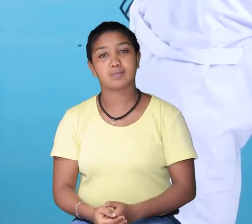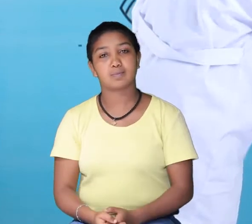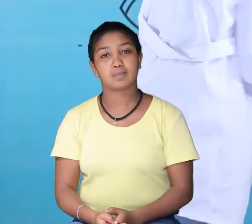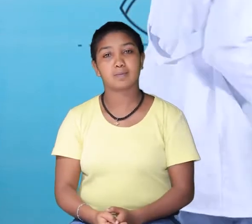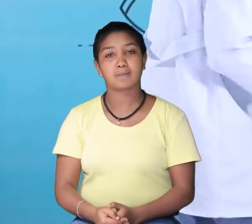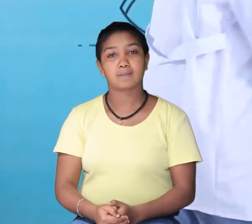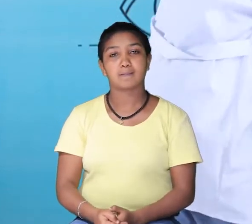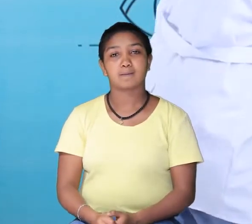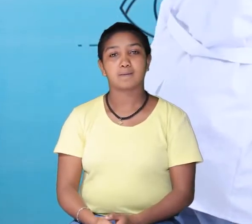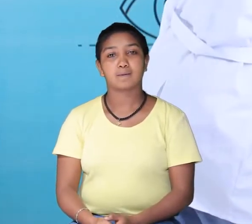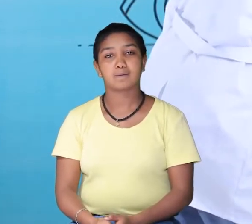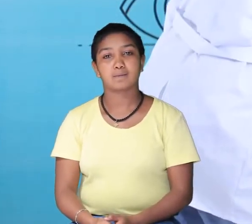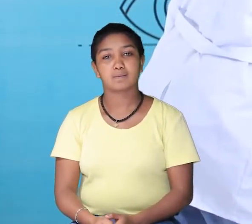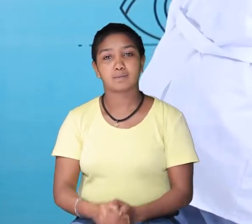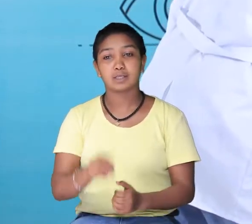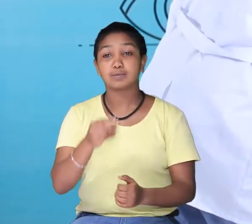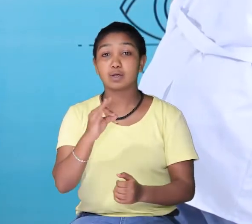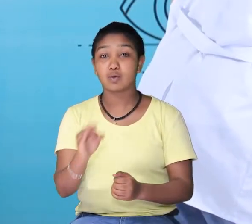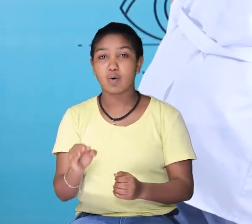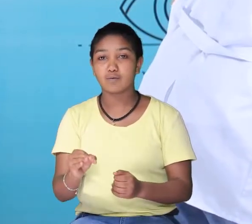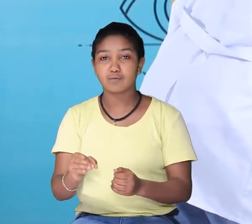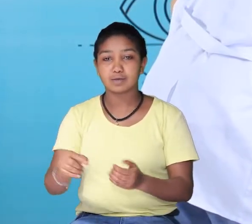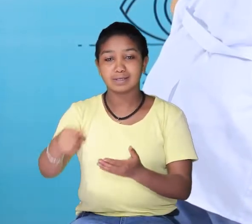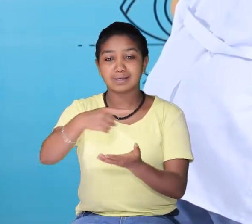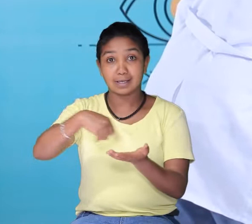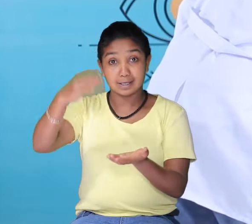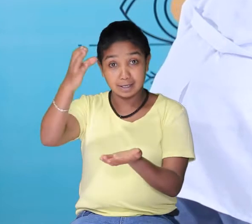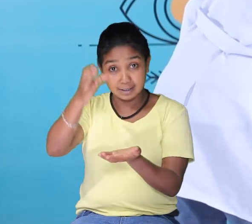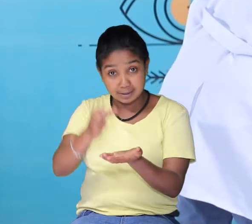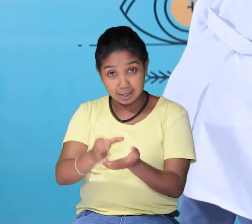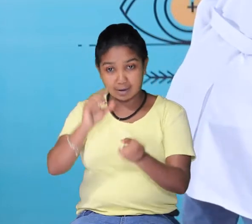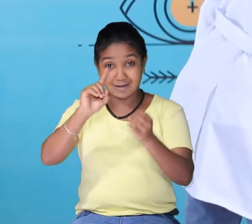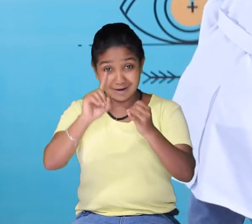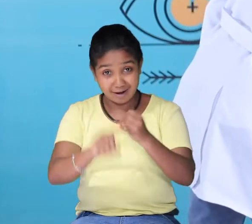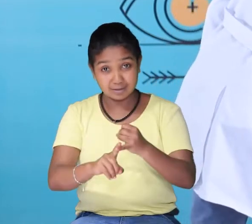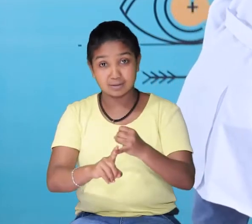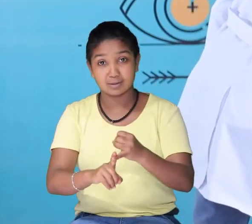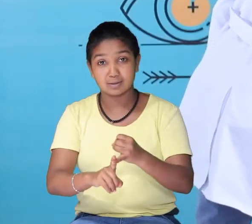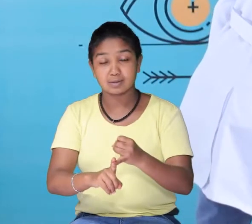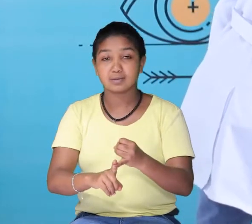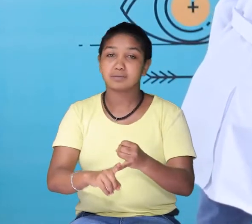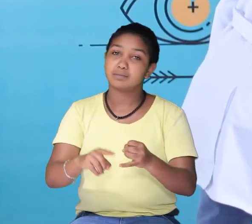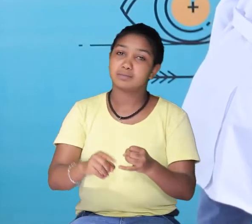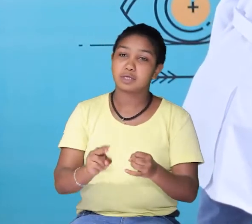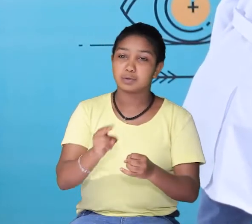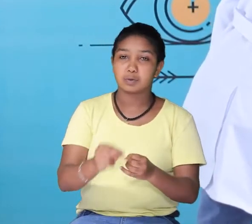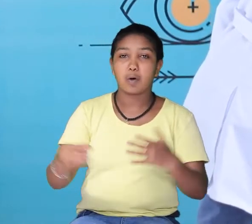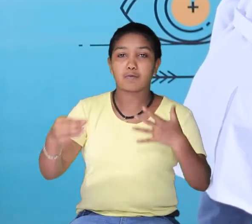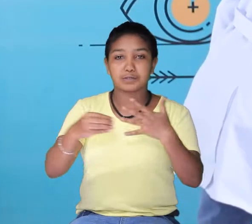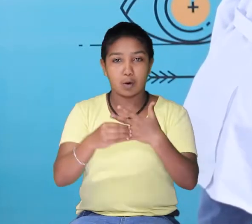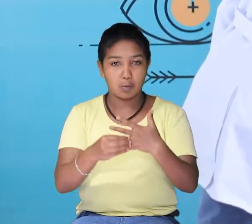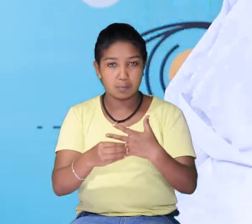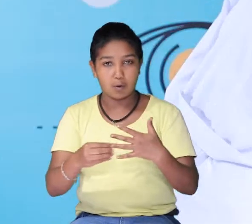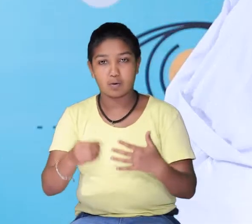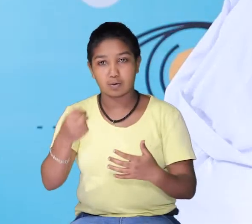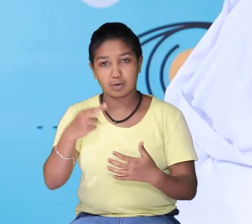is greater than the speed of the disk. Then at last the speed of the hoop or the